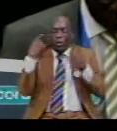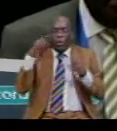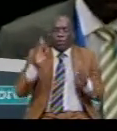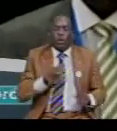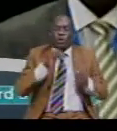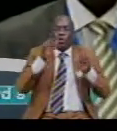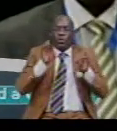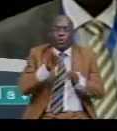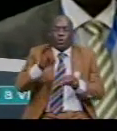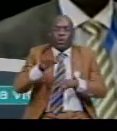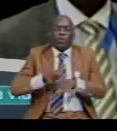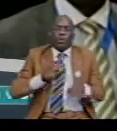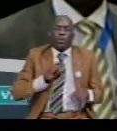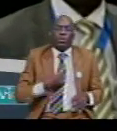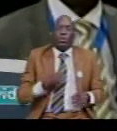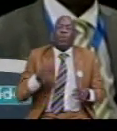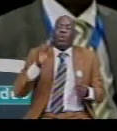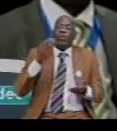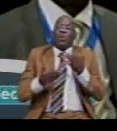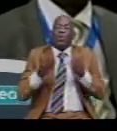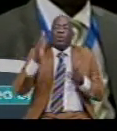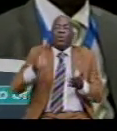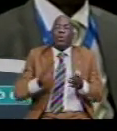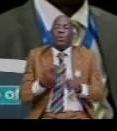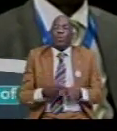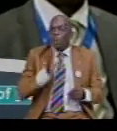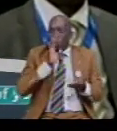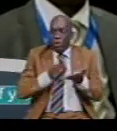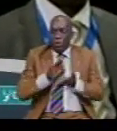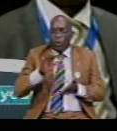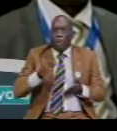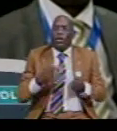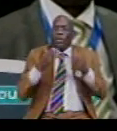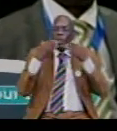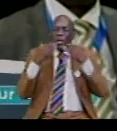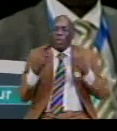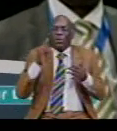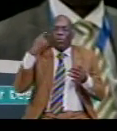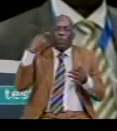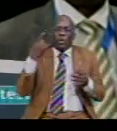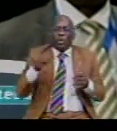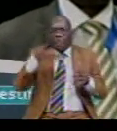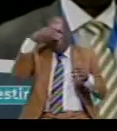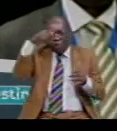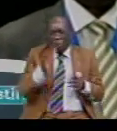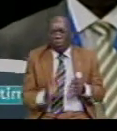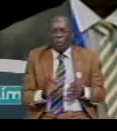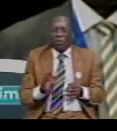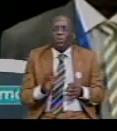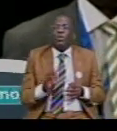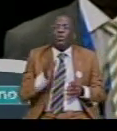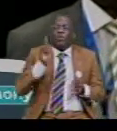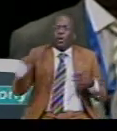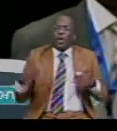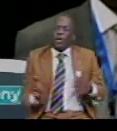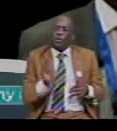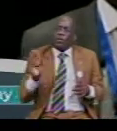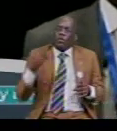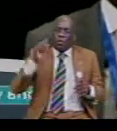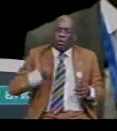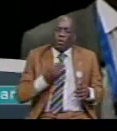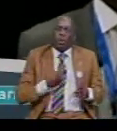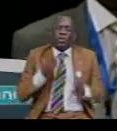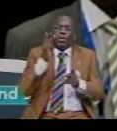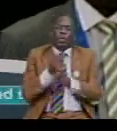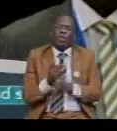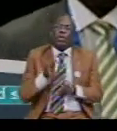in Jesus' name. Thank God for the man of God you have used for us. Father, preserve him. Renew his strength. Keep him strong